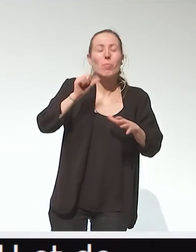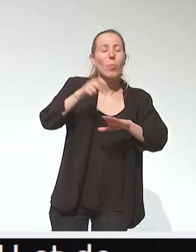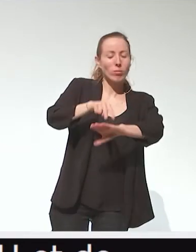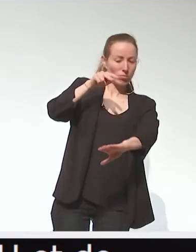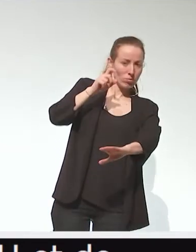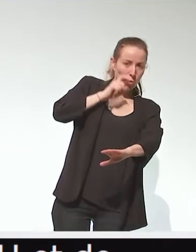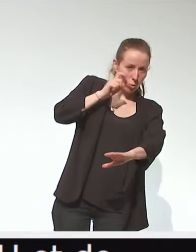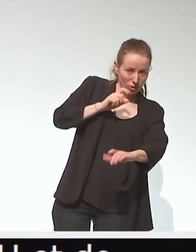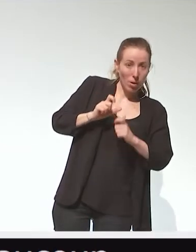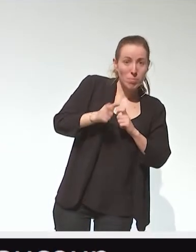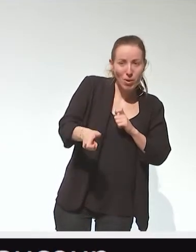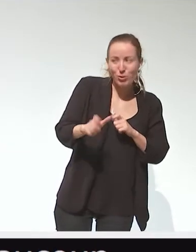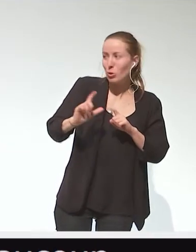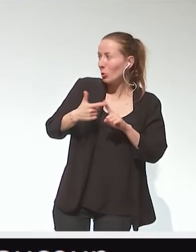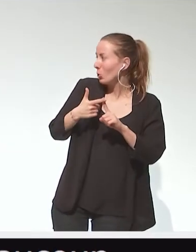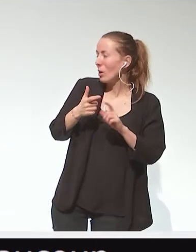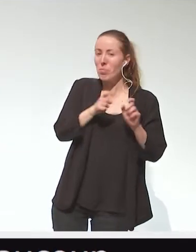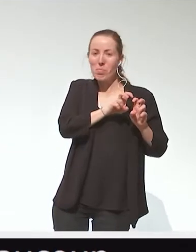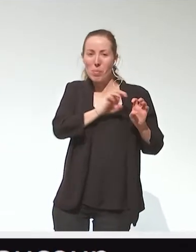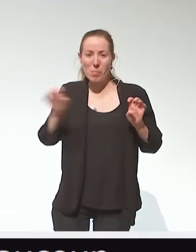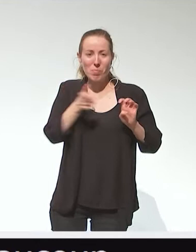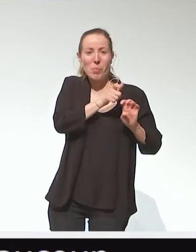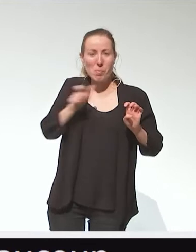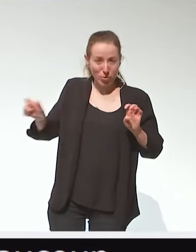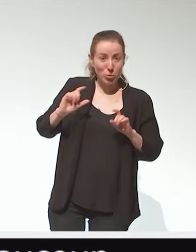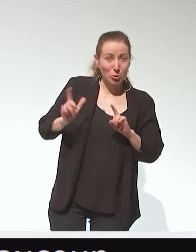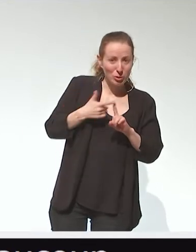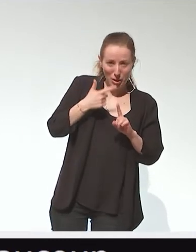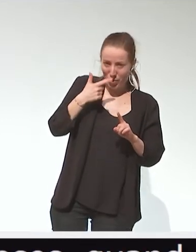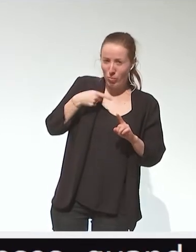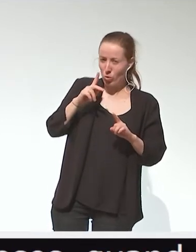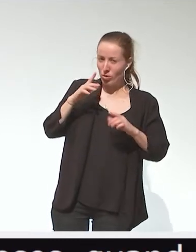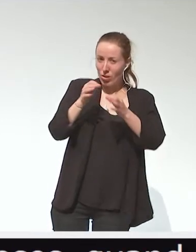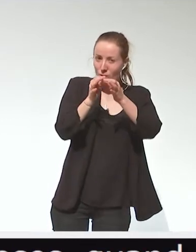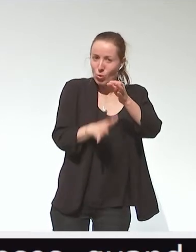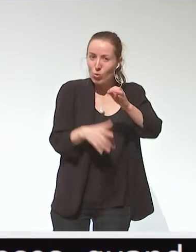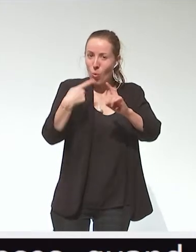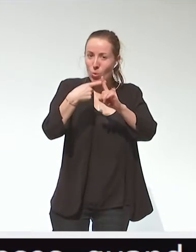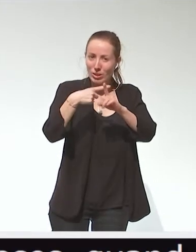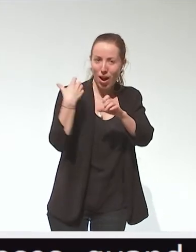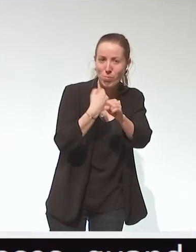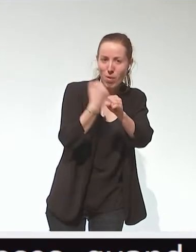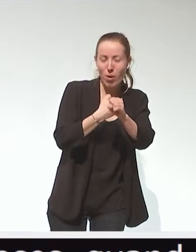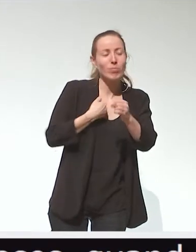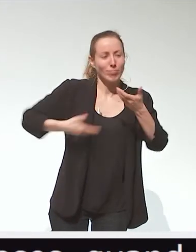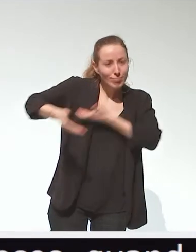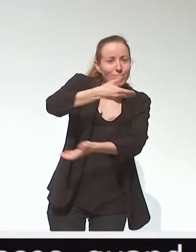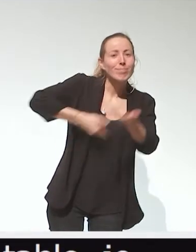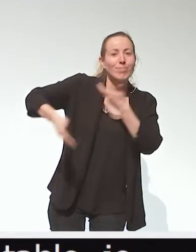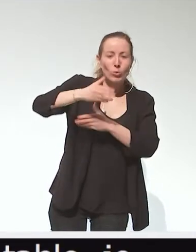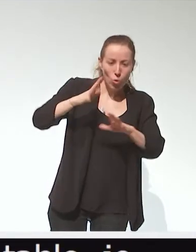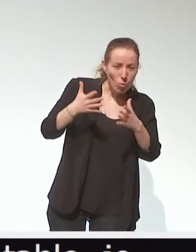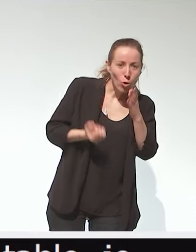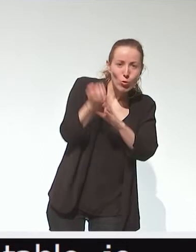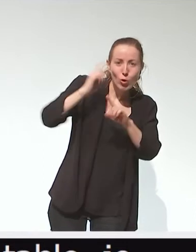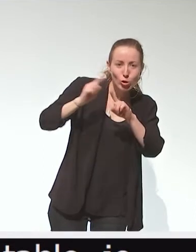obviously, once you've taken stock of the situation, is to try and improve it. So, Second round of questions. How about best practice? How about